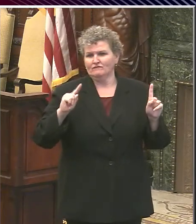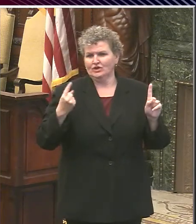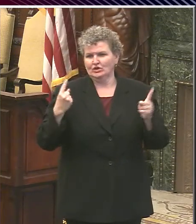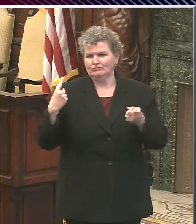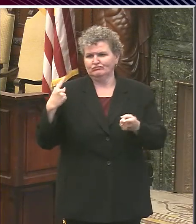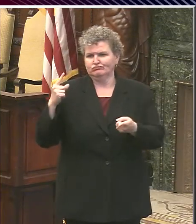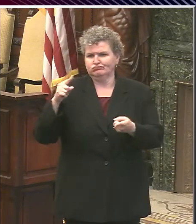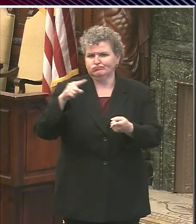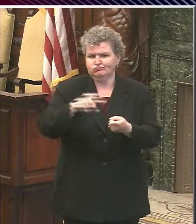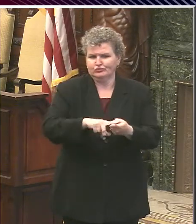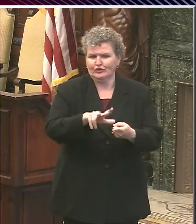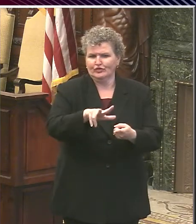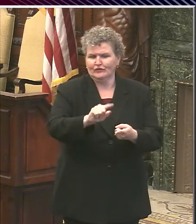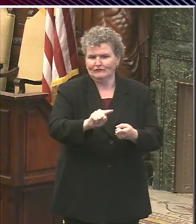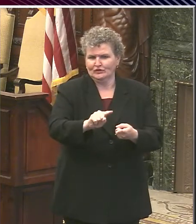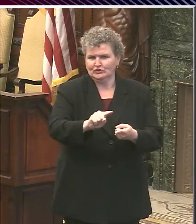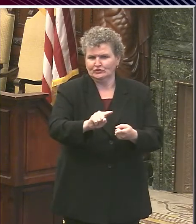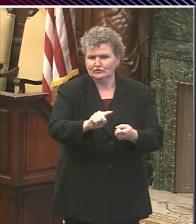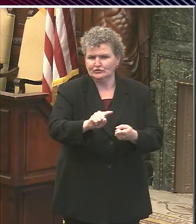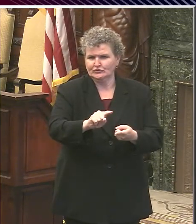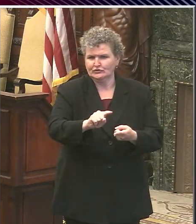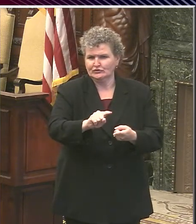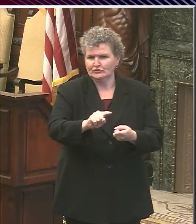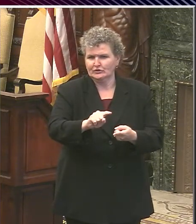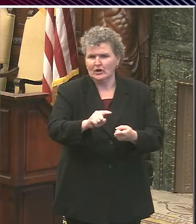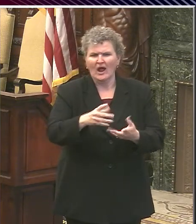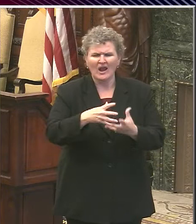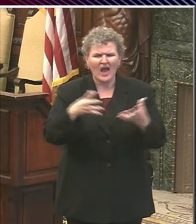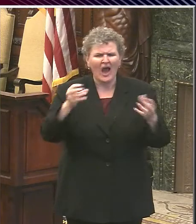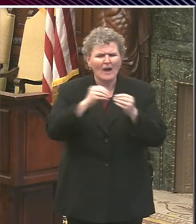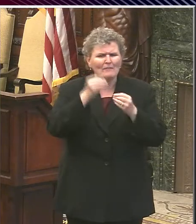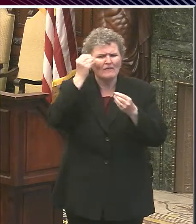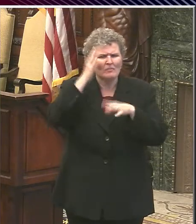31st. But there's much more information on the website. Again,